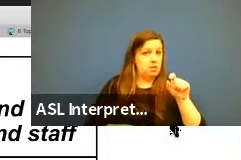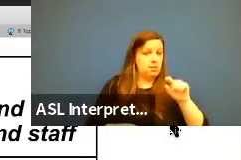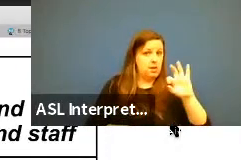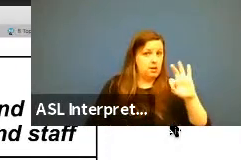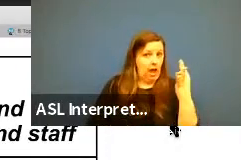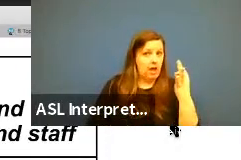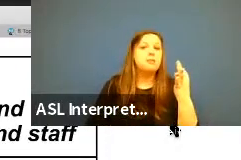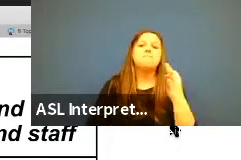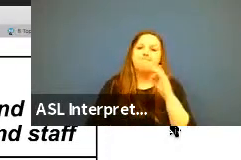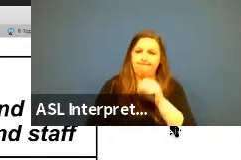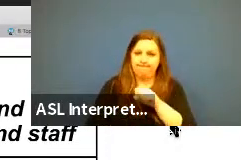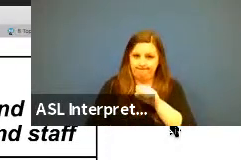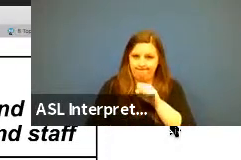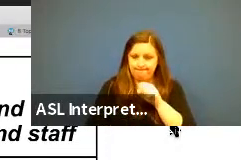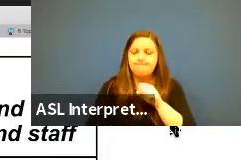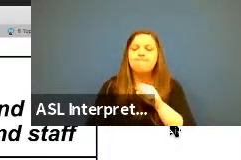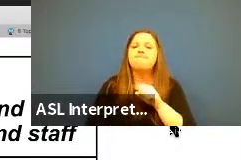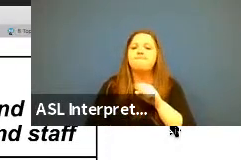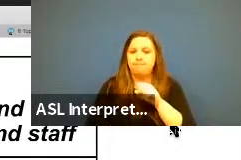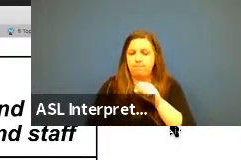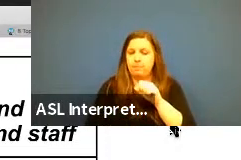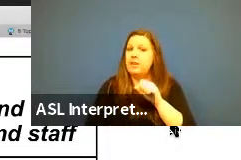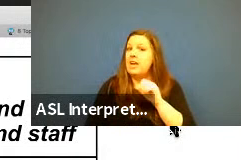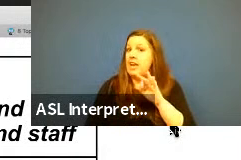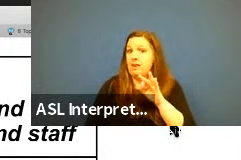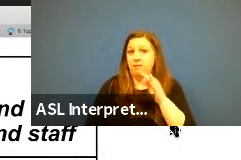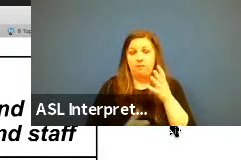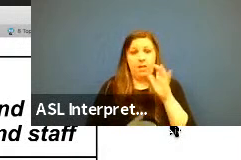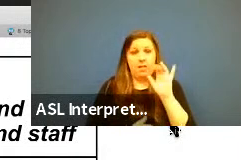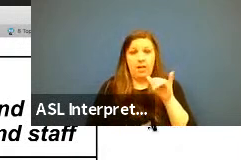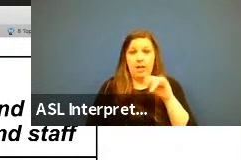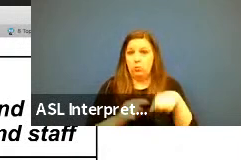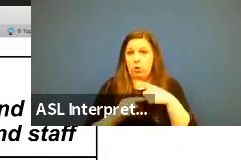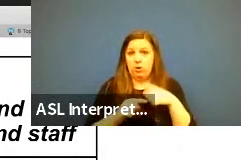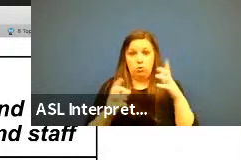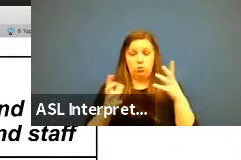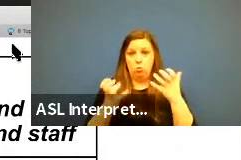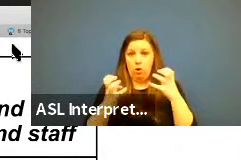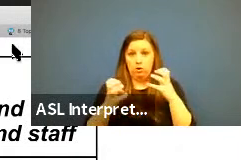ma'am. If that's when you all want it.